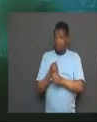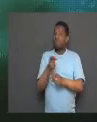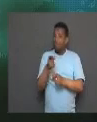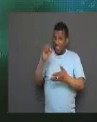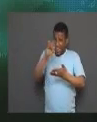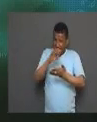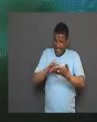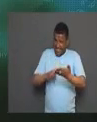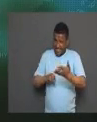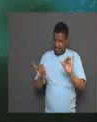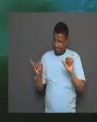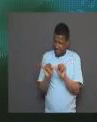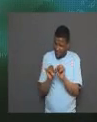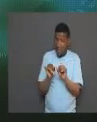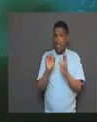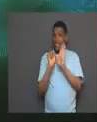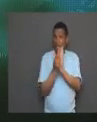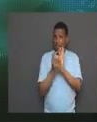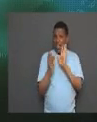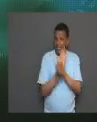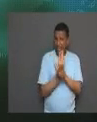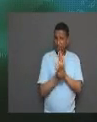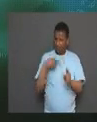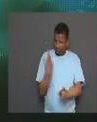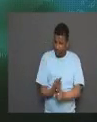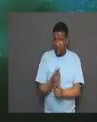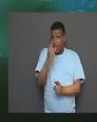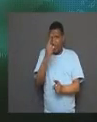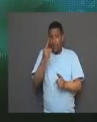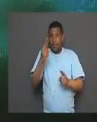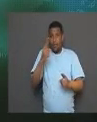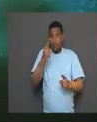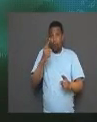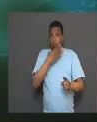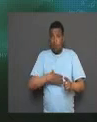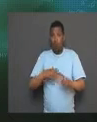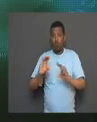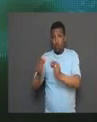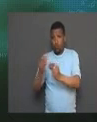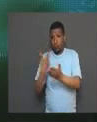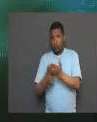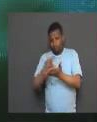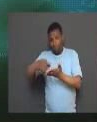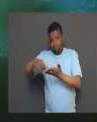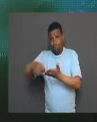List specific examples and make sure that one member of the group writes your